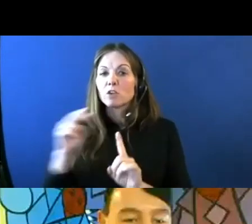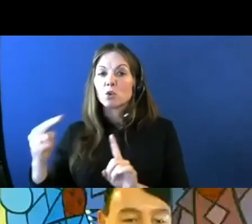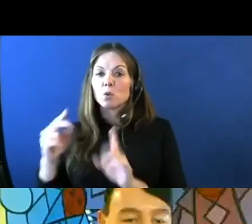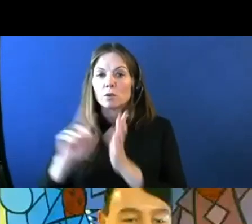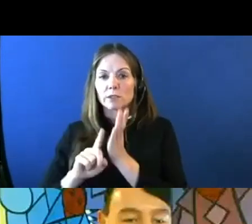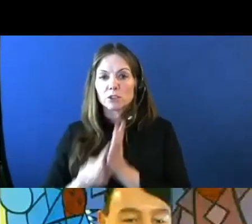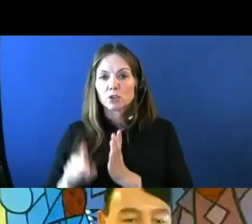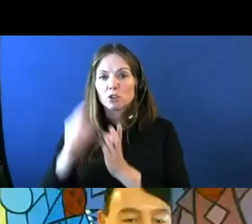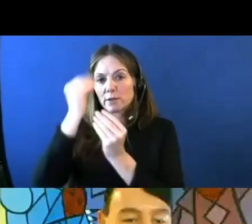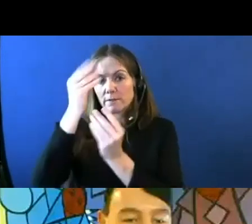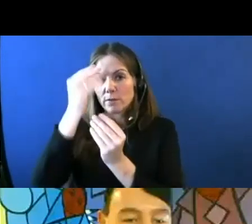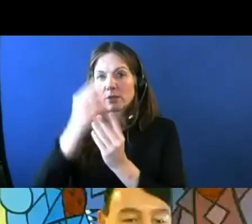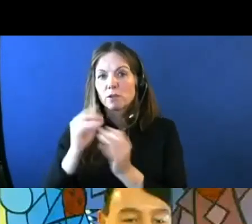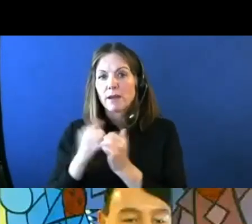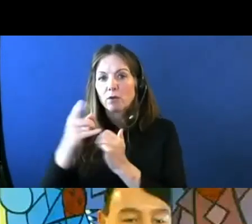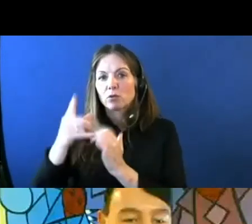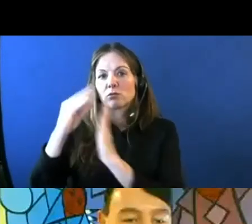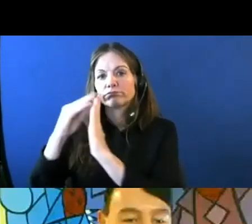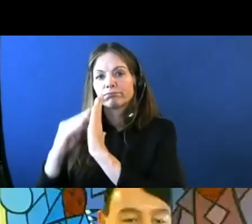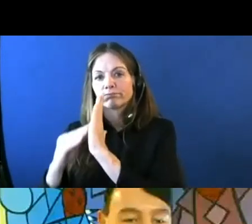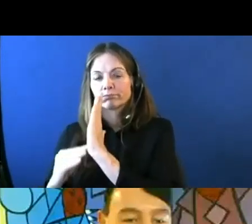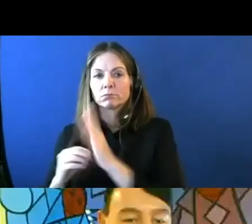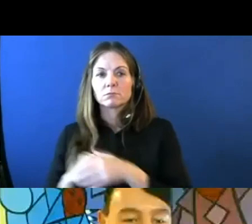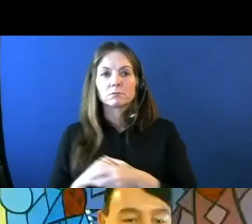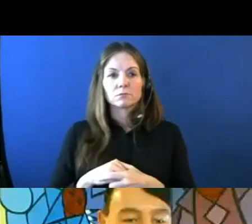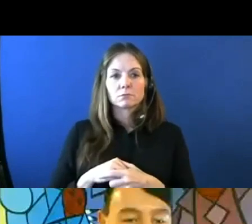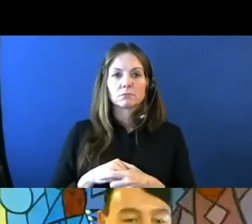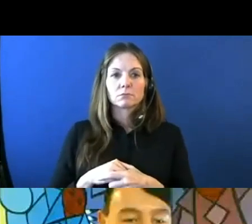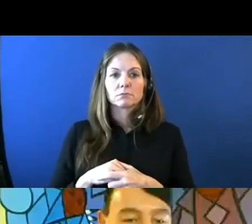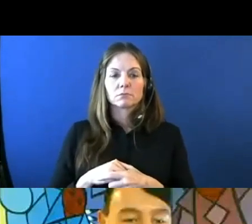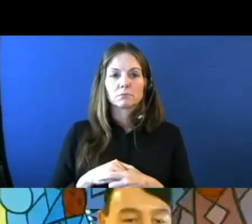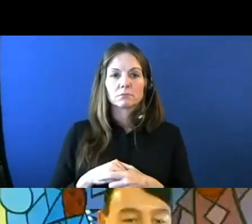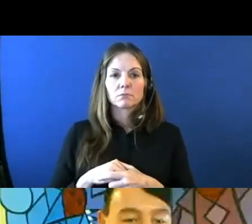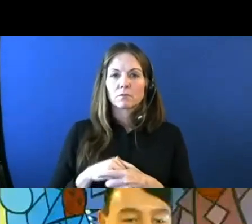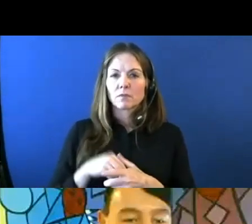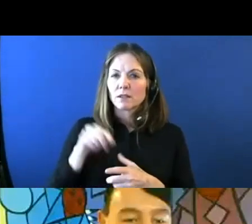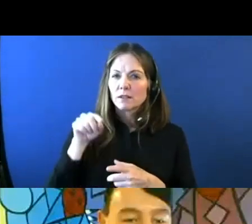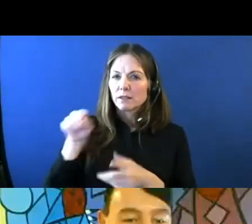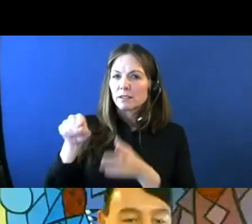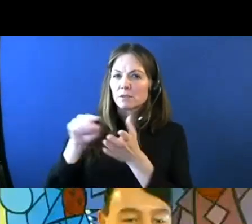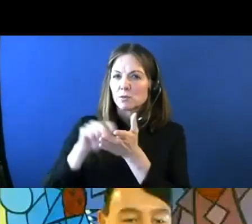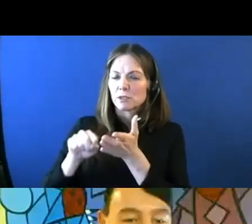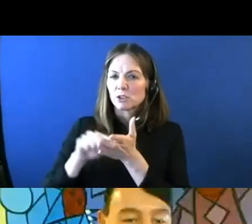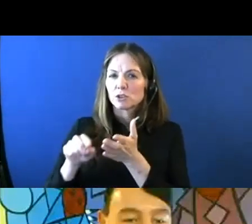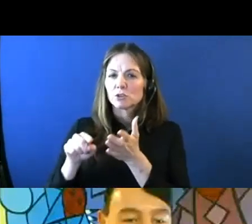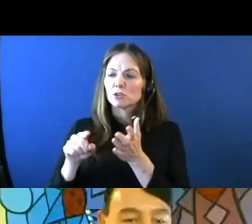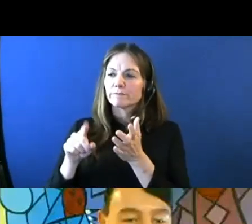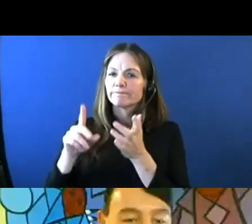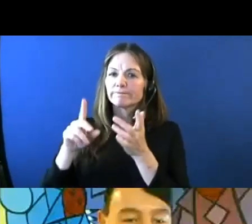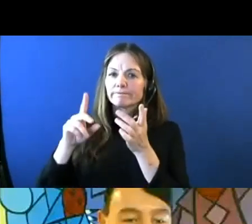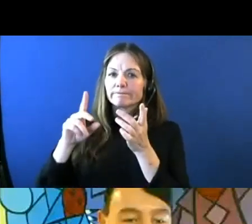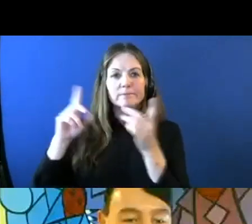and actually seeing that this research is ceremonial in that we are